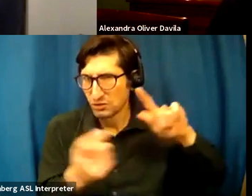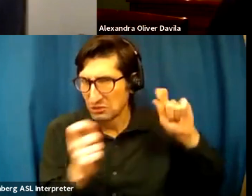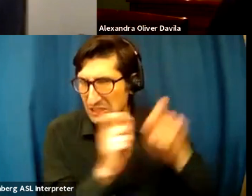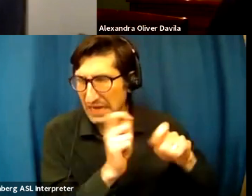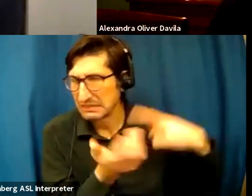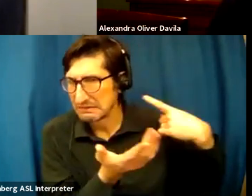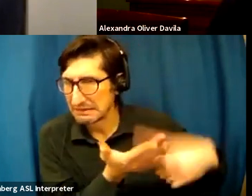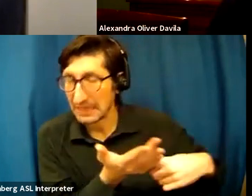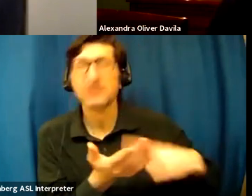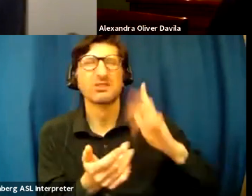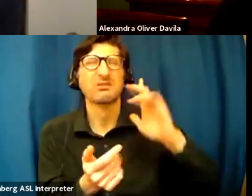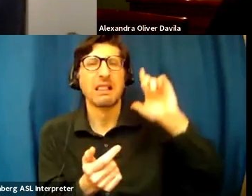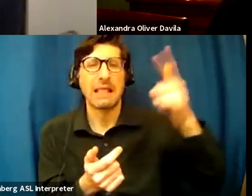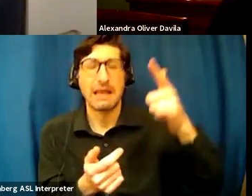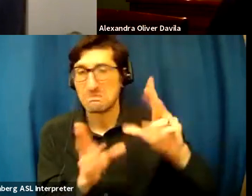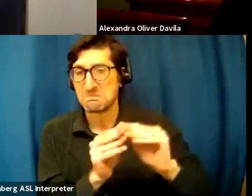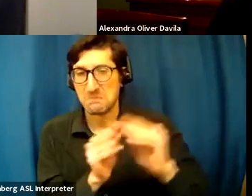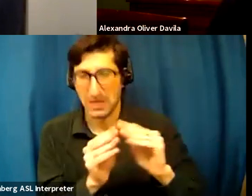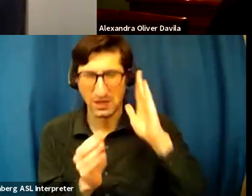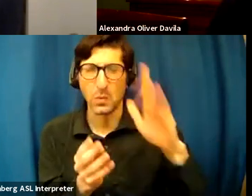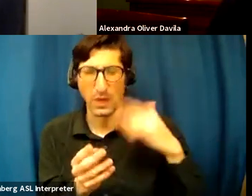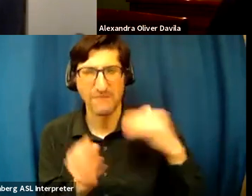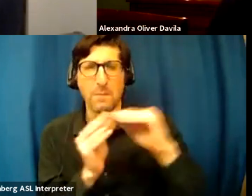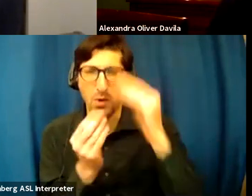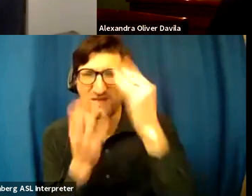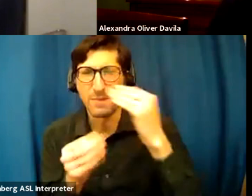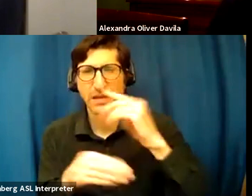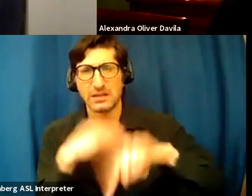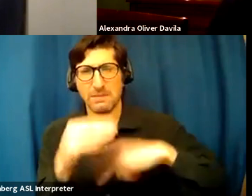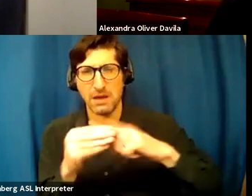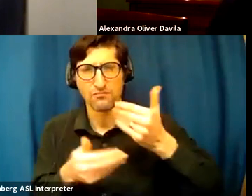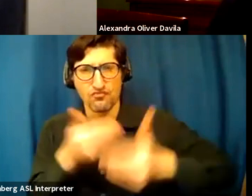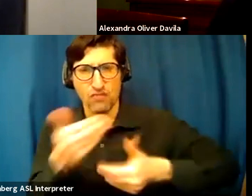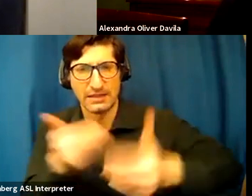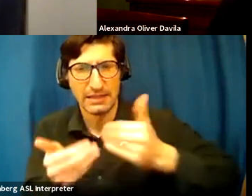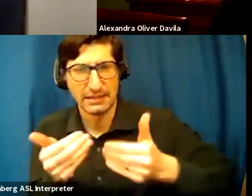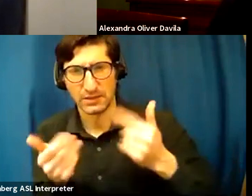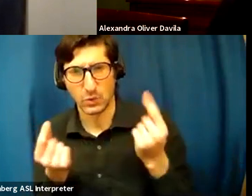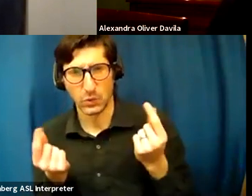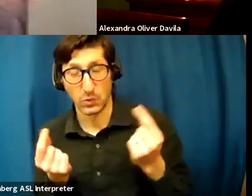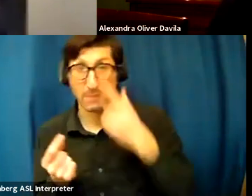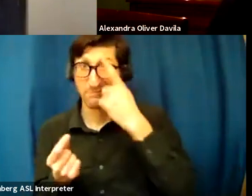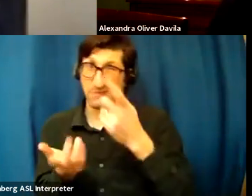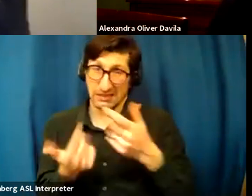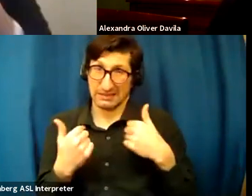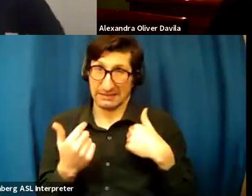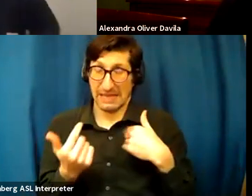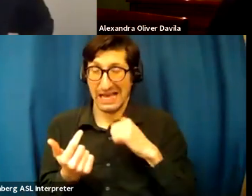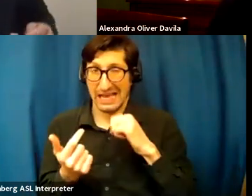and have more information about the process, because I would say that I'm not very familiar with it,